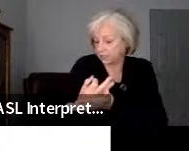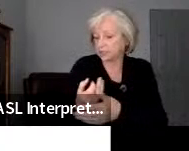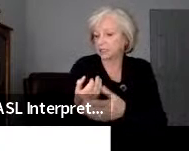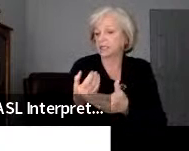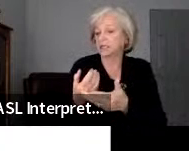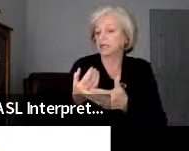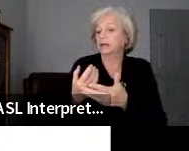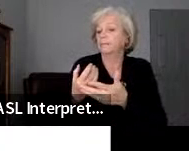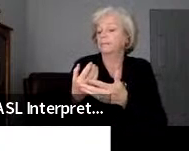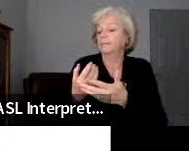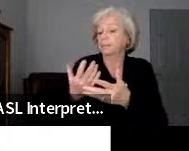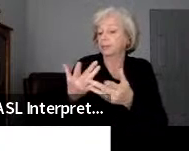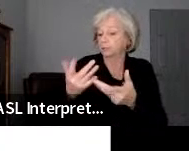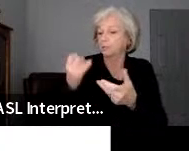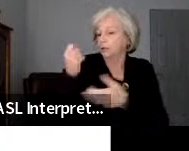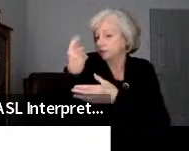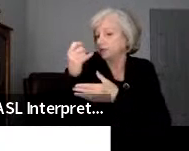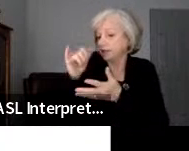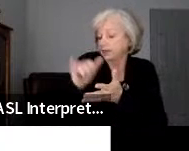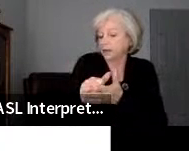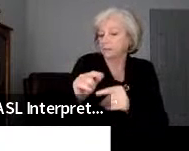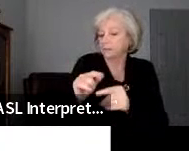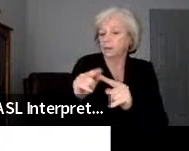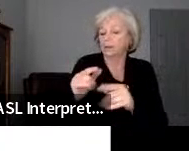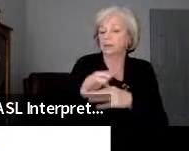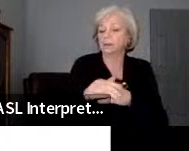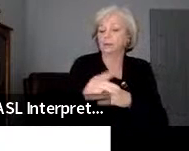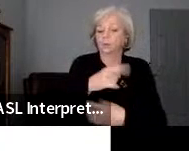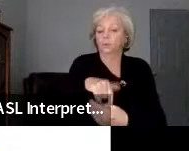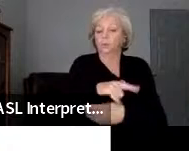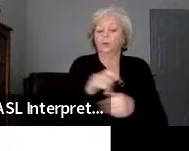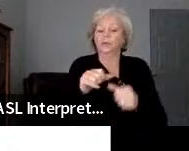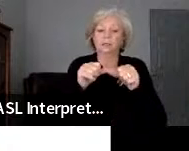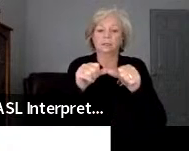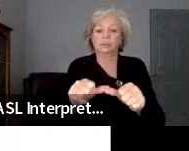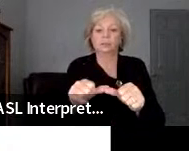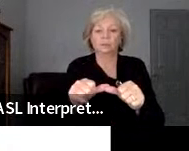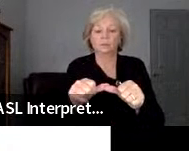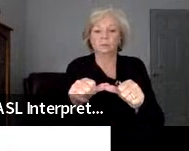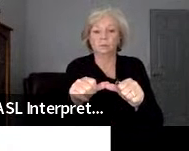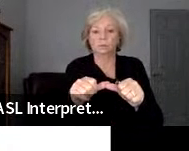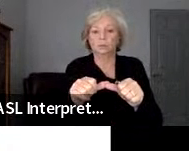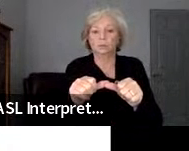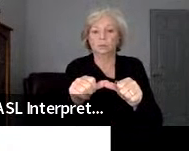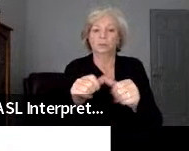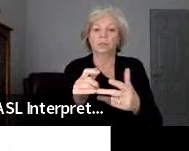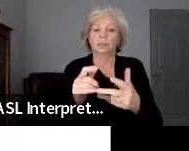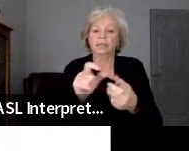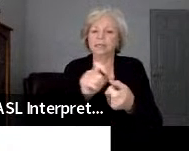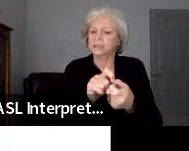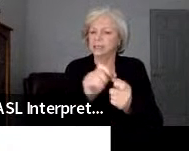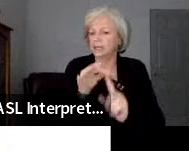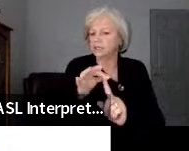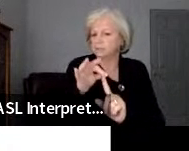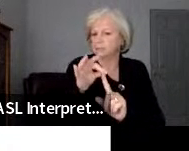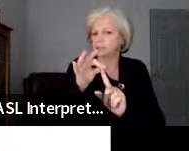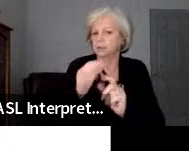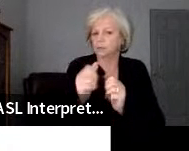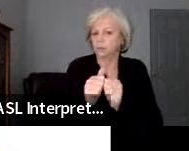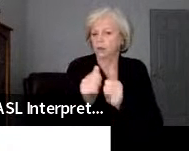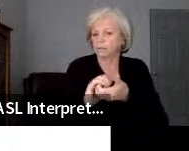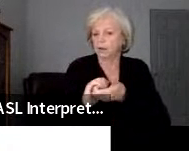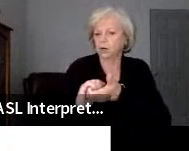that. But the work that has been done, we continue to do those work, especially with our county